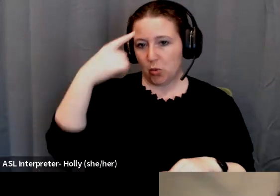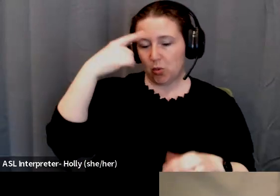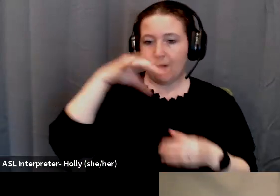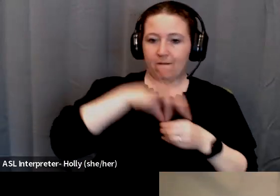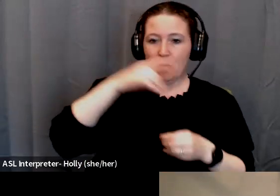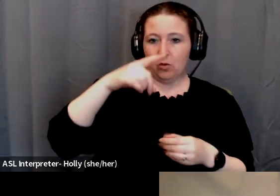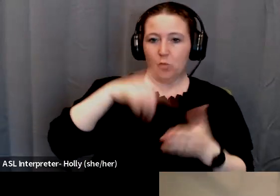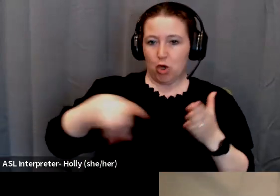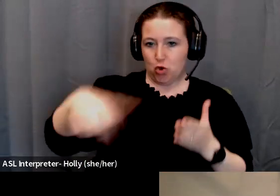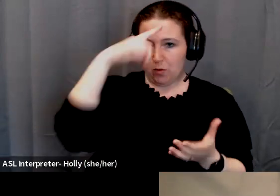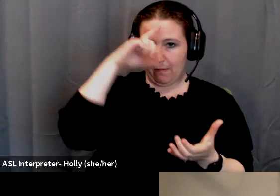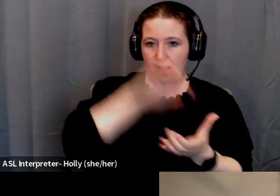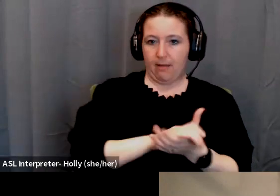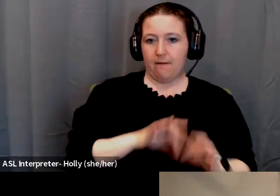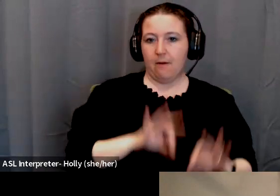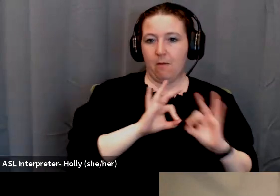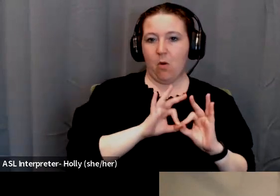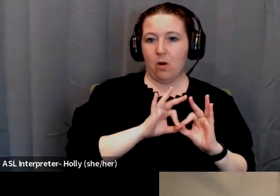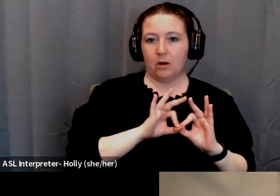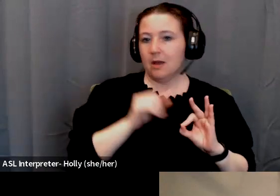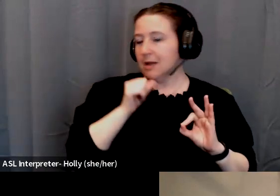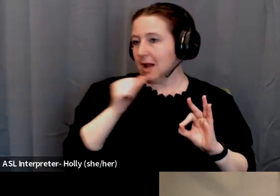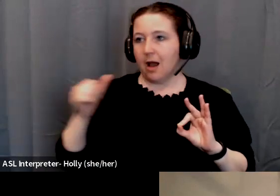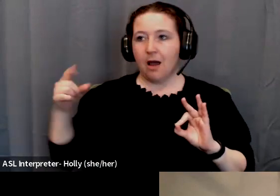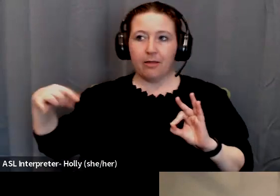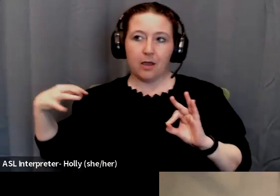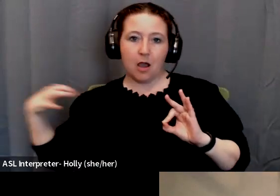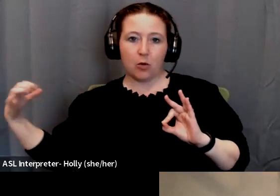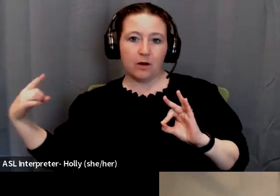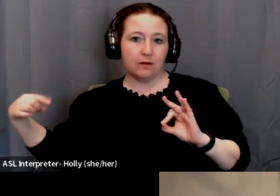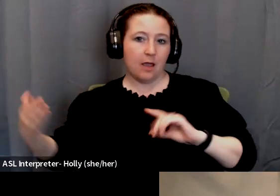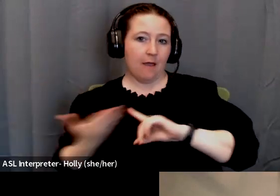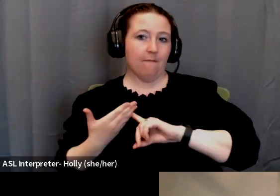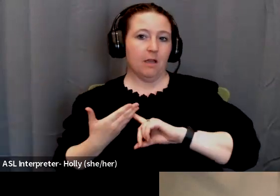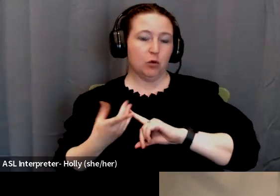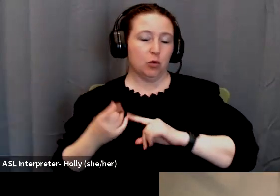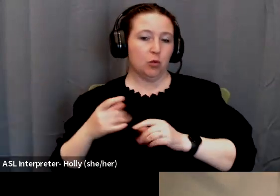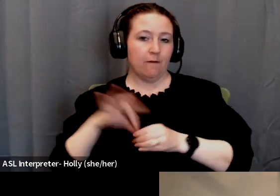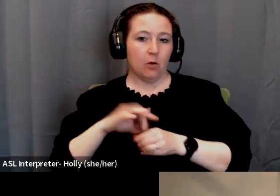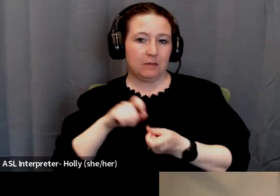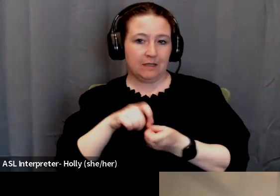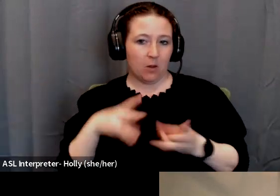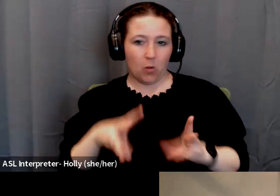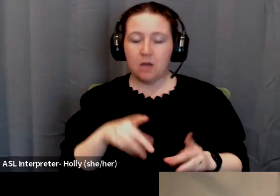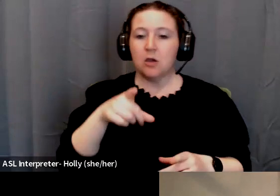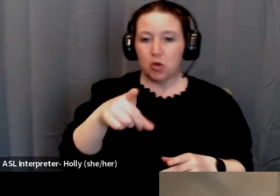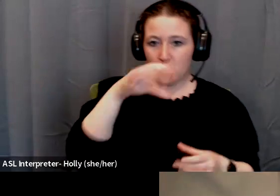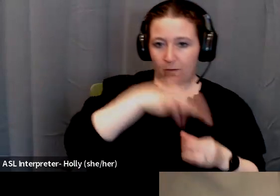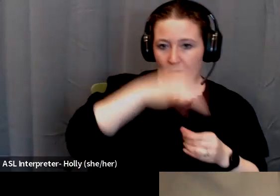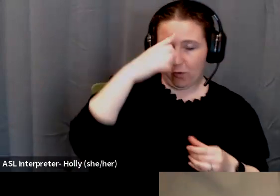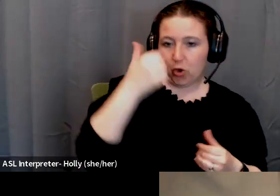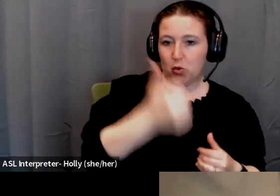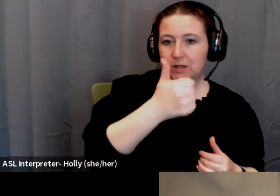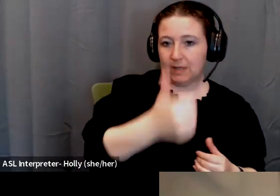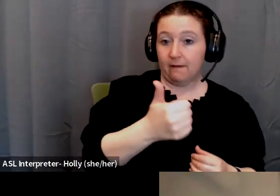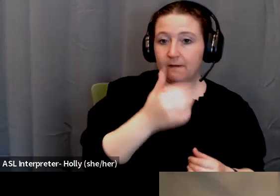not, being lobbied by the congregation to vote a certain way about the things that show up on the